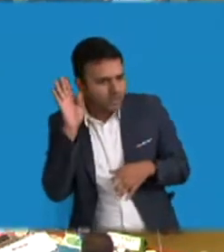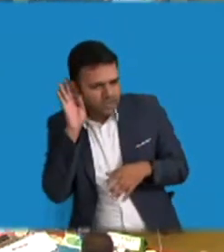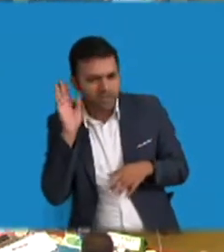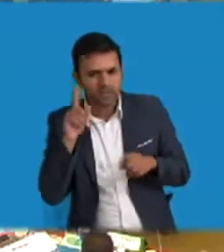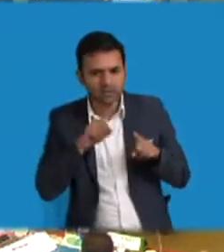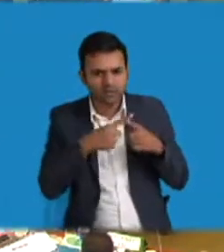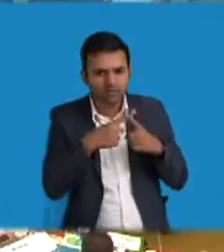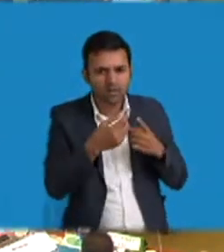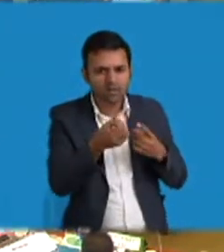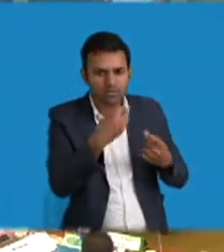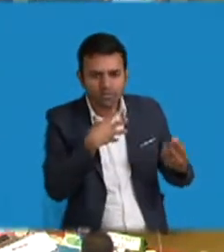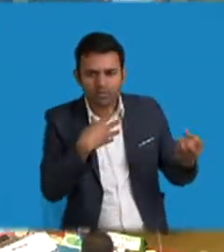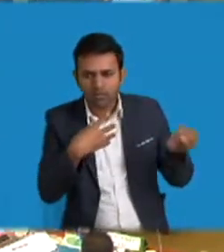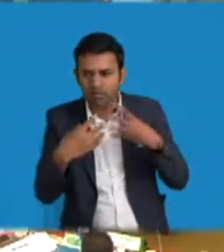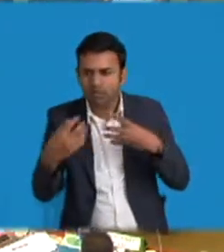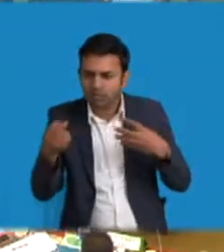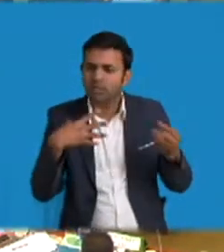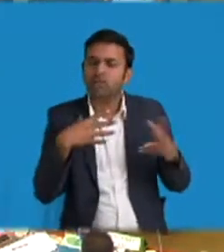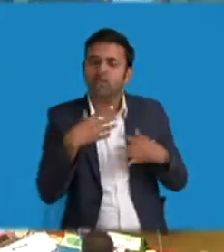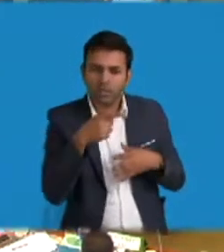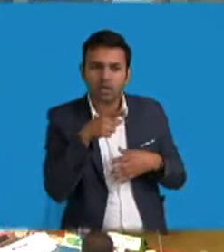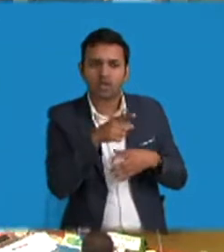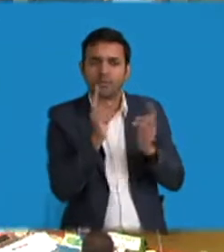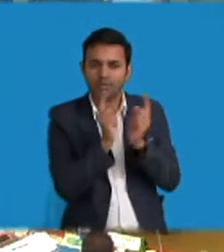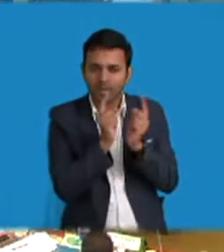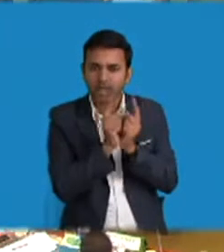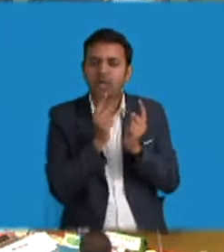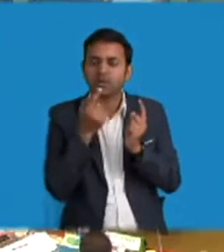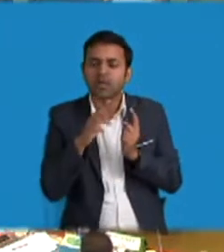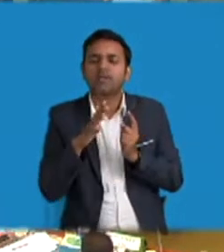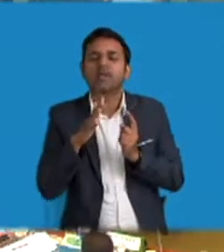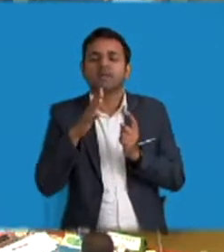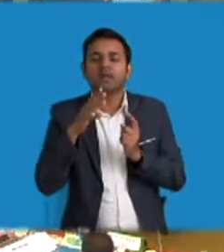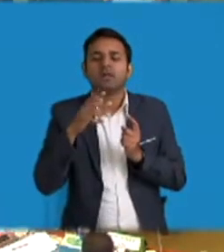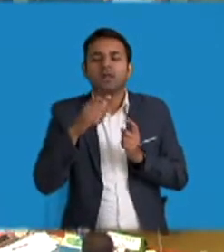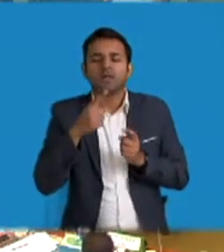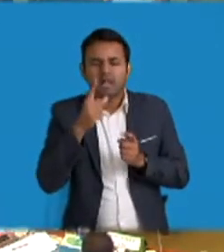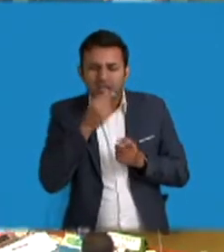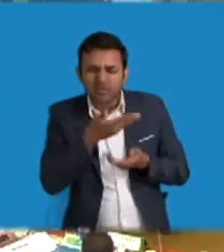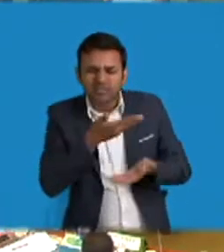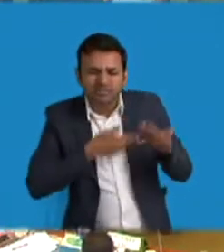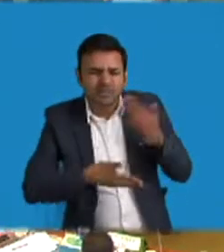had. Can the Minister advise this House whether he's considering providing